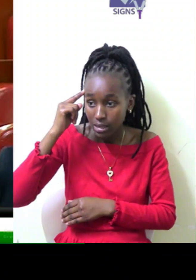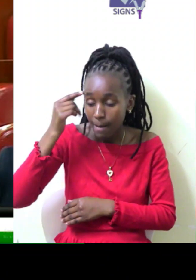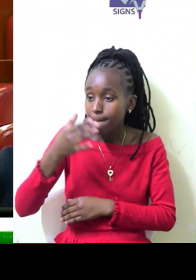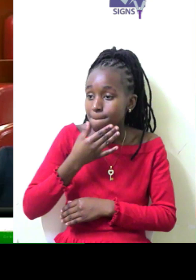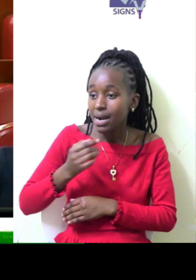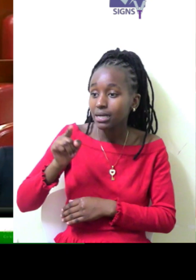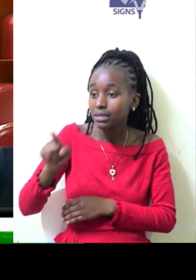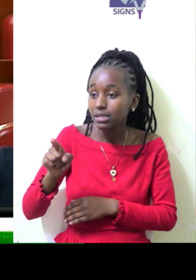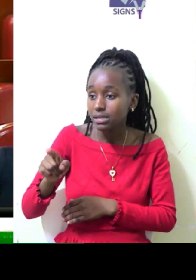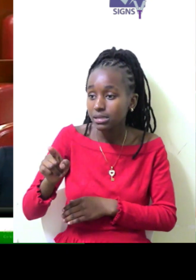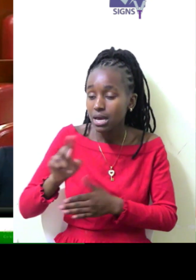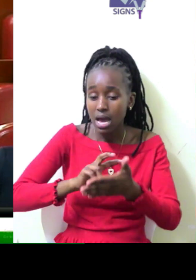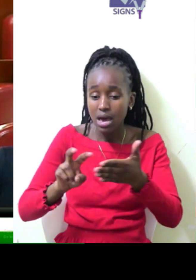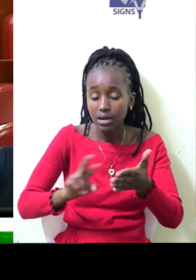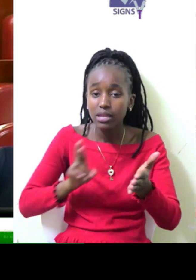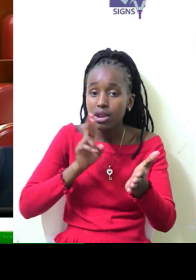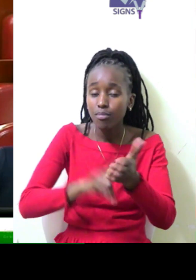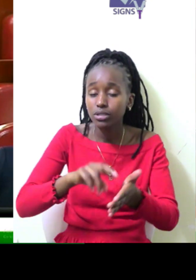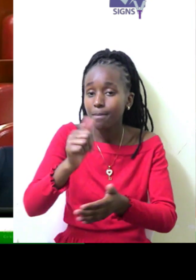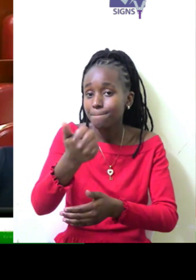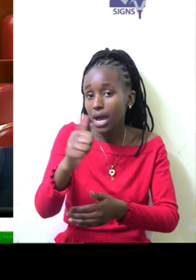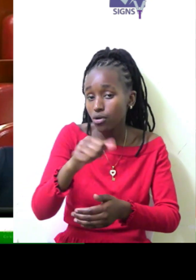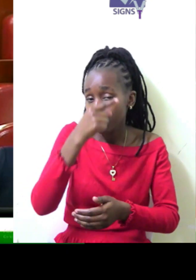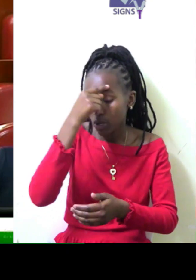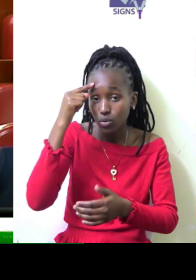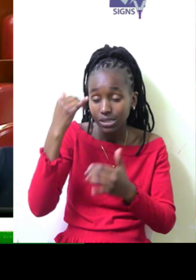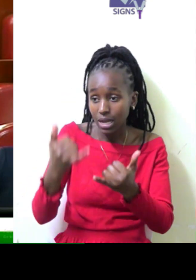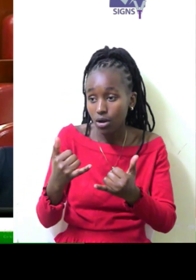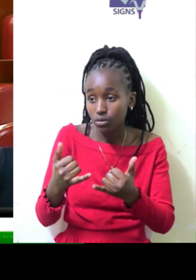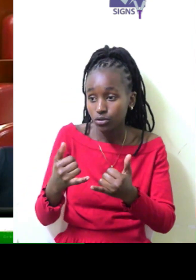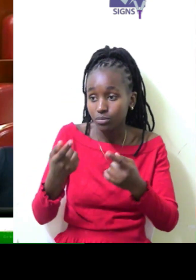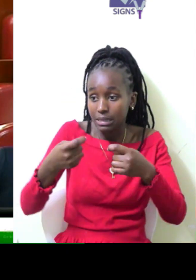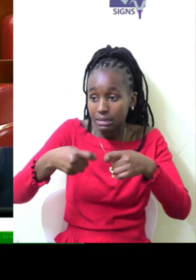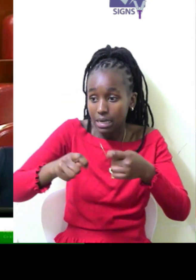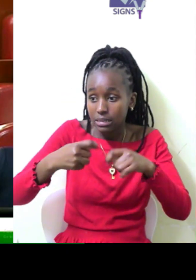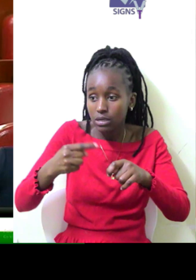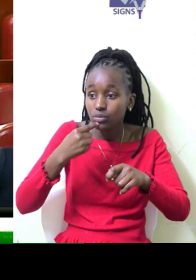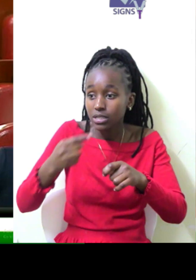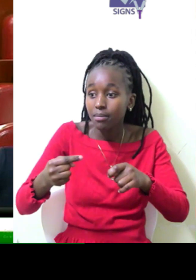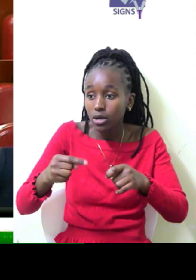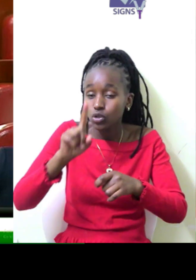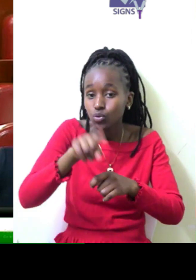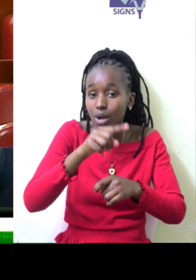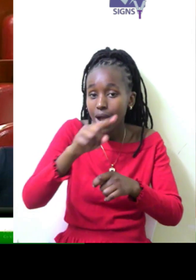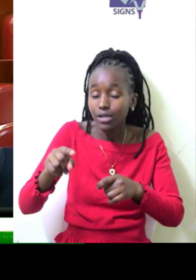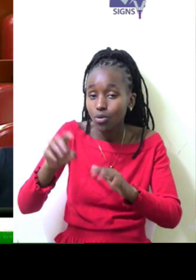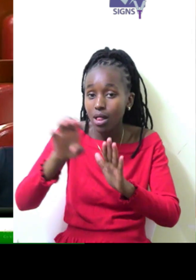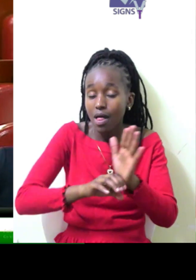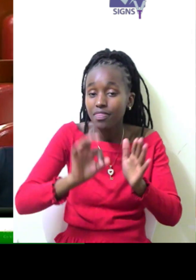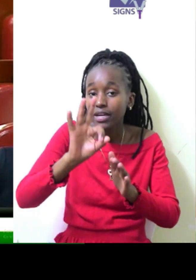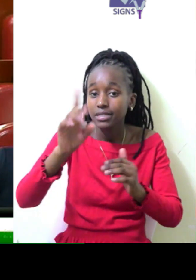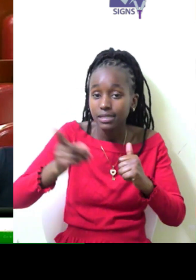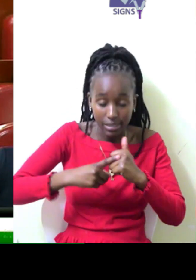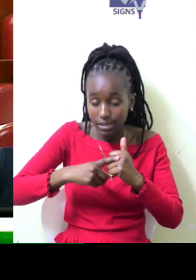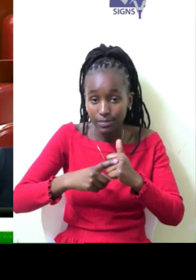The committee has already proposed clause 36 to be deleted, what Treasury had proposed. So